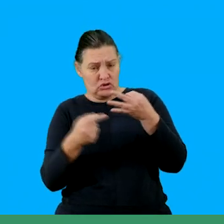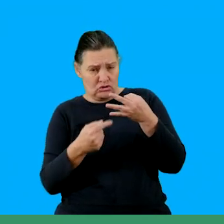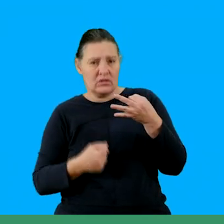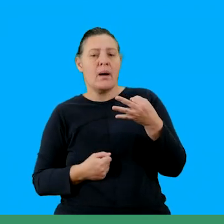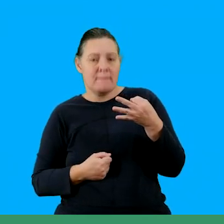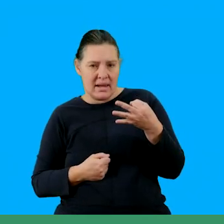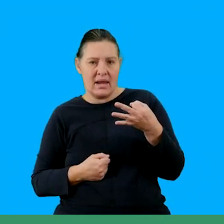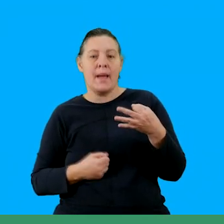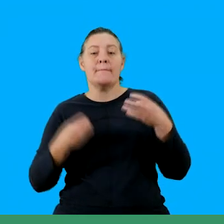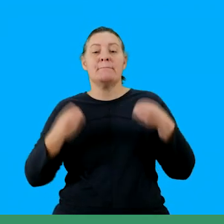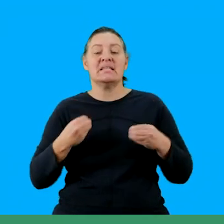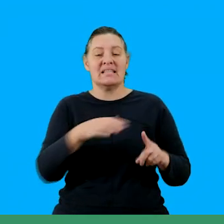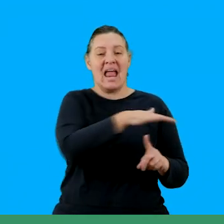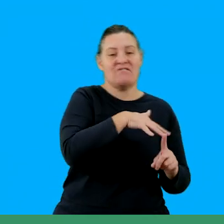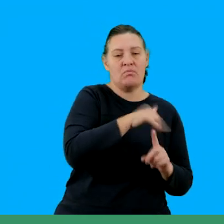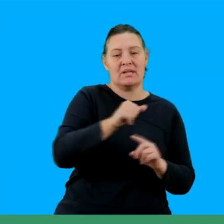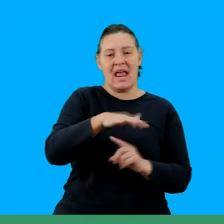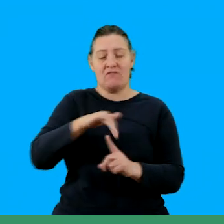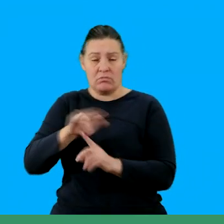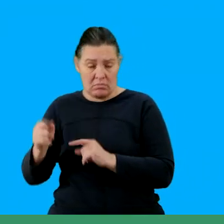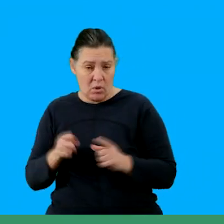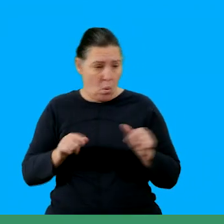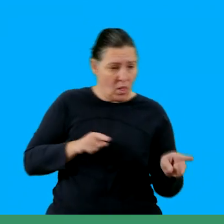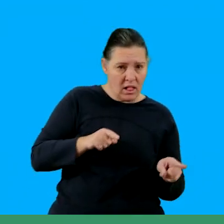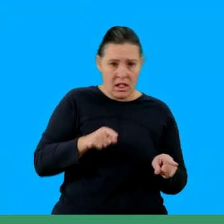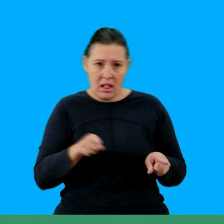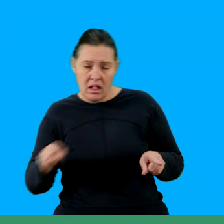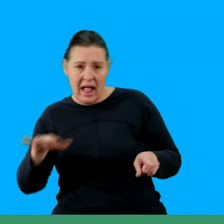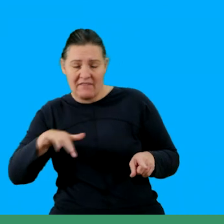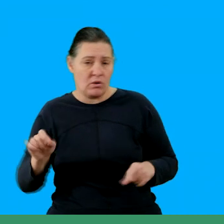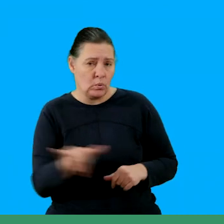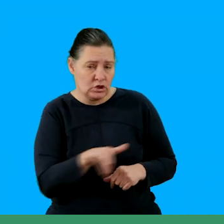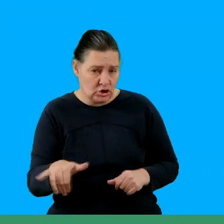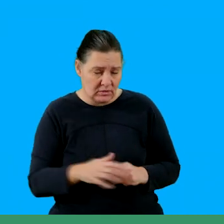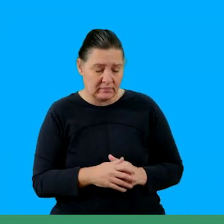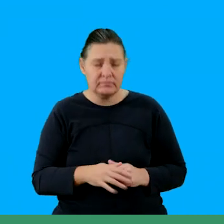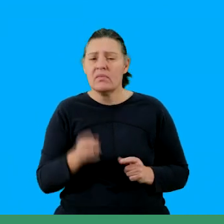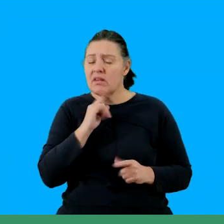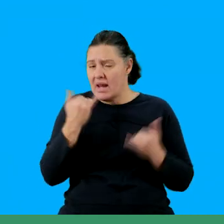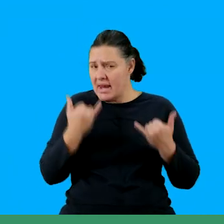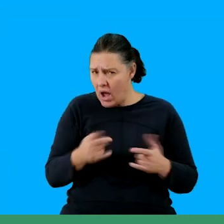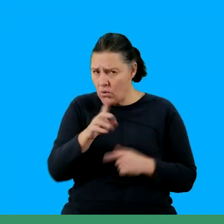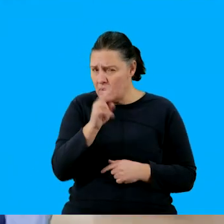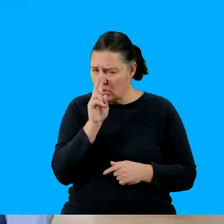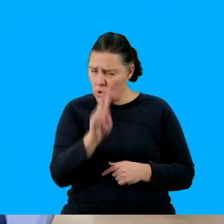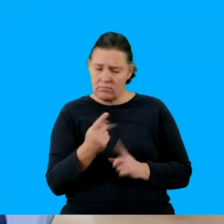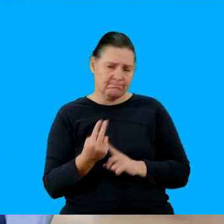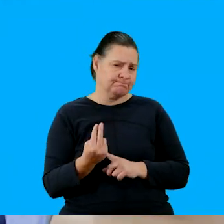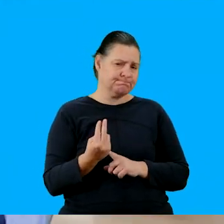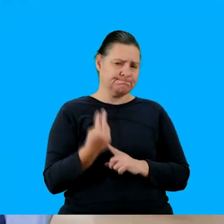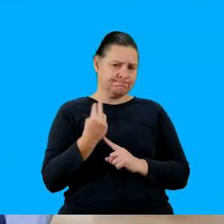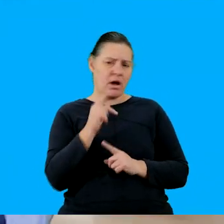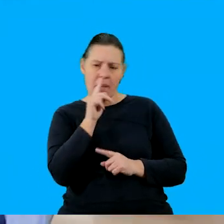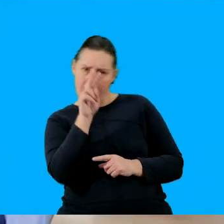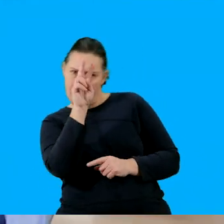according to the 3 business environments. So what is key after understanding your questions is to now look